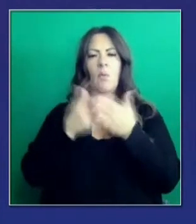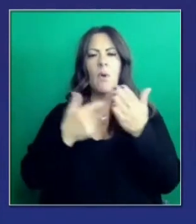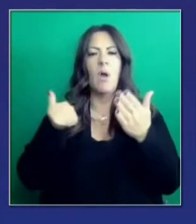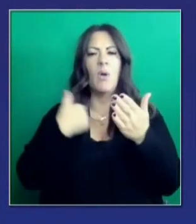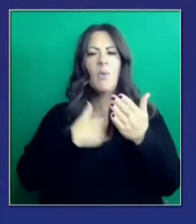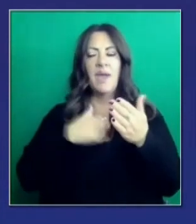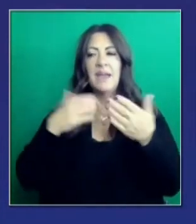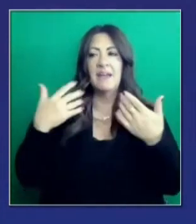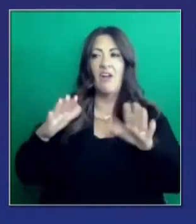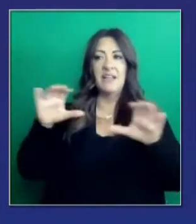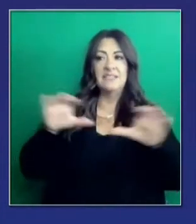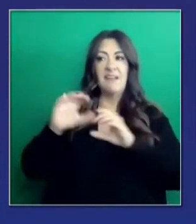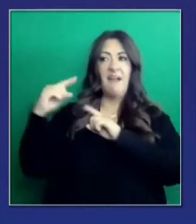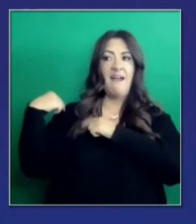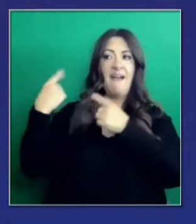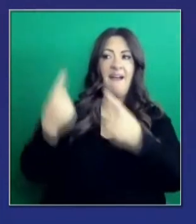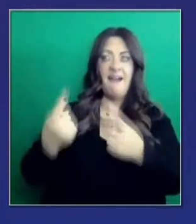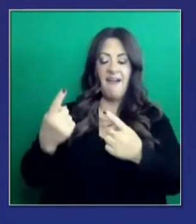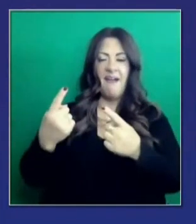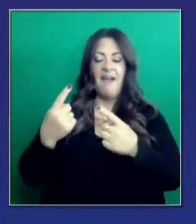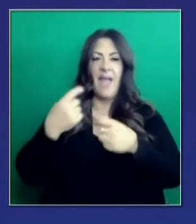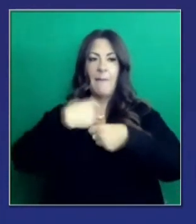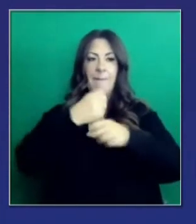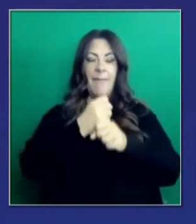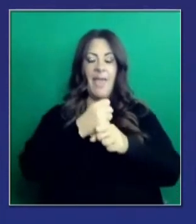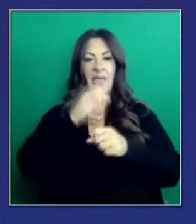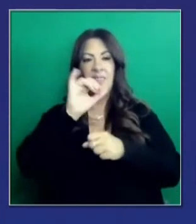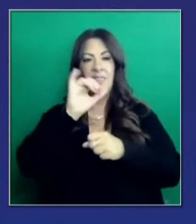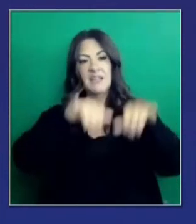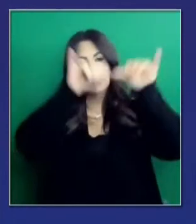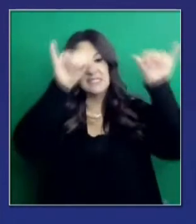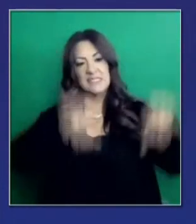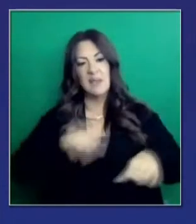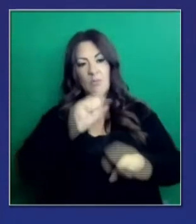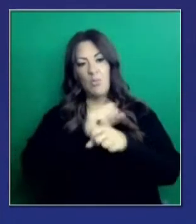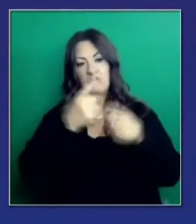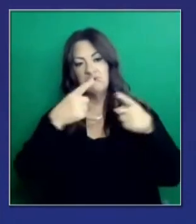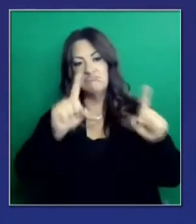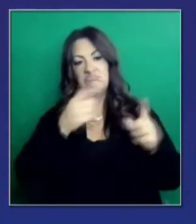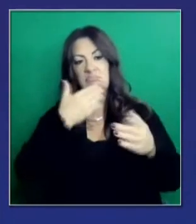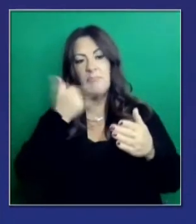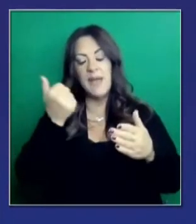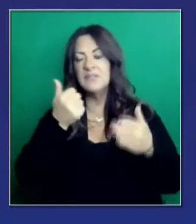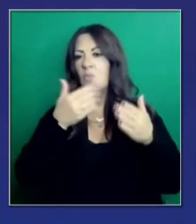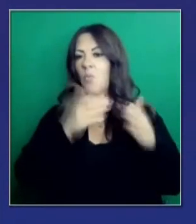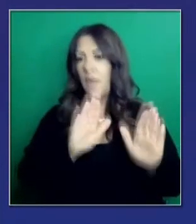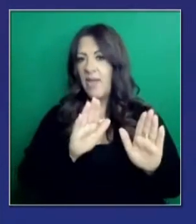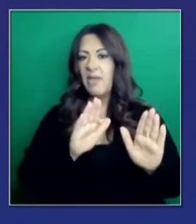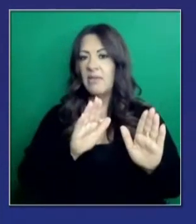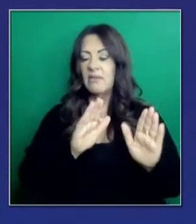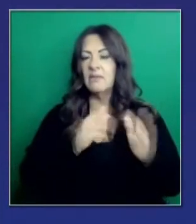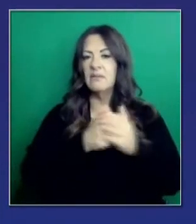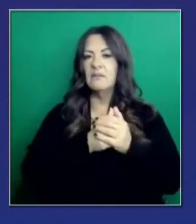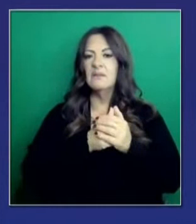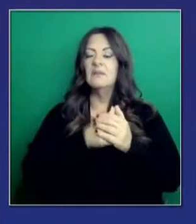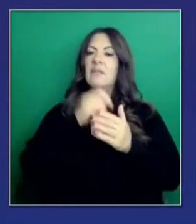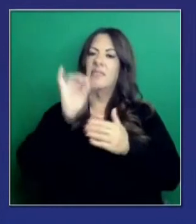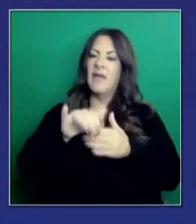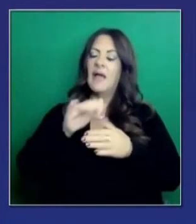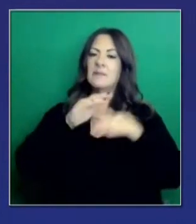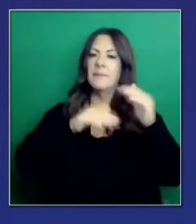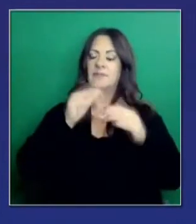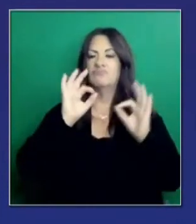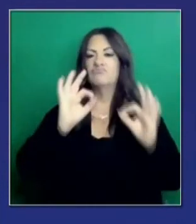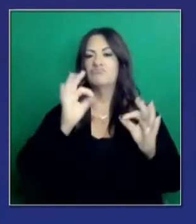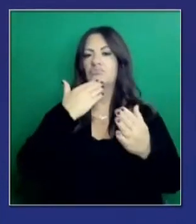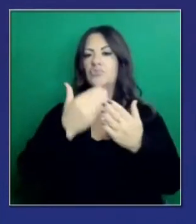to architect this in a more meaningful way, not rhetorically, but a more substantive way. That's building the real platform, and that's a platform when